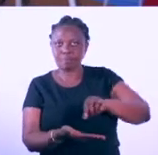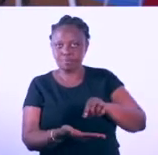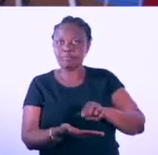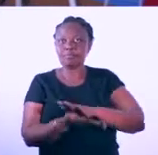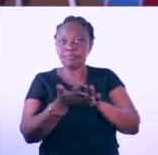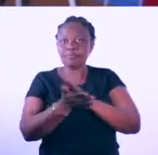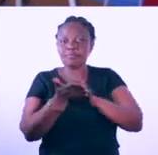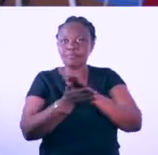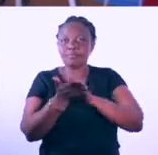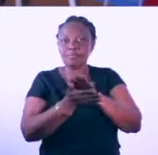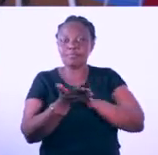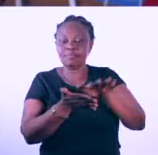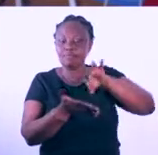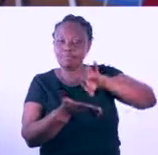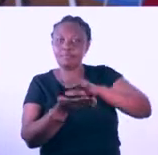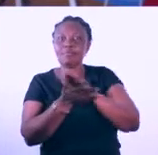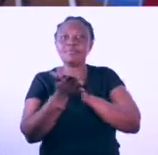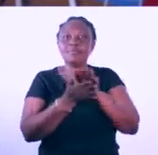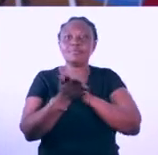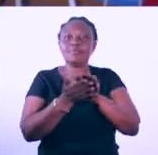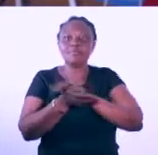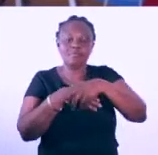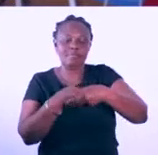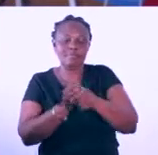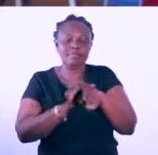Good. Sanitize your hand.